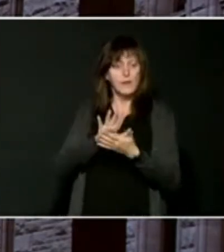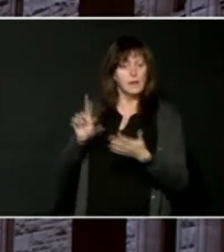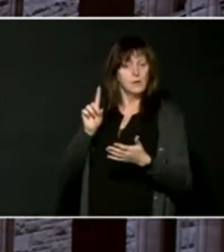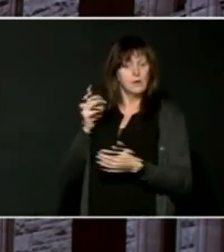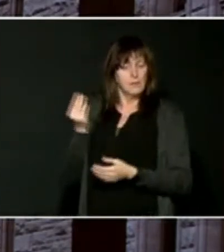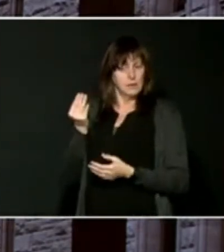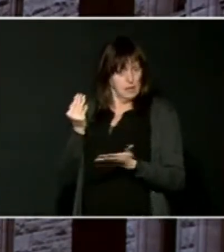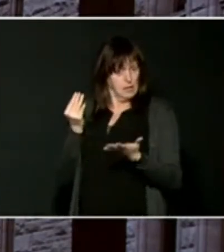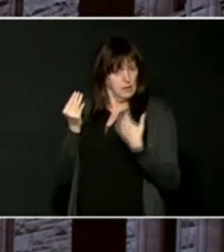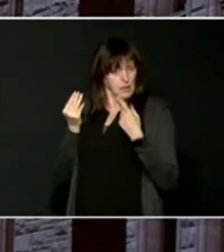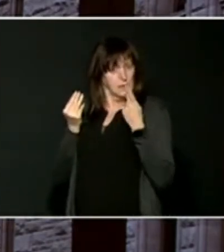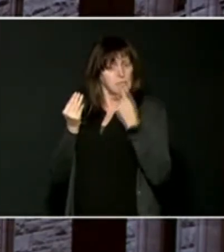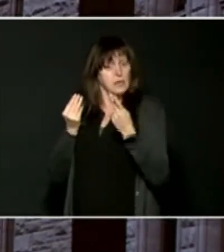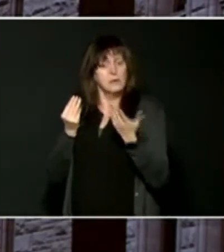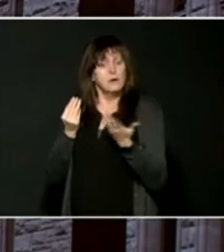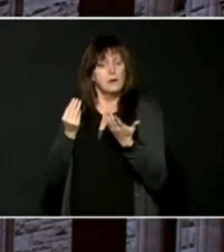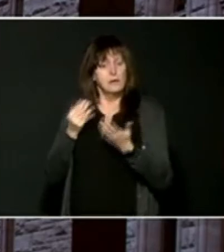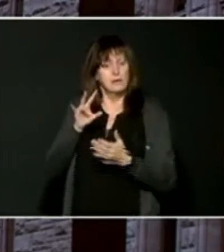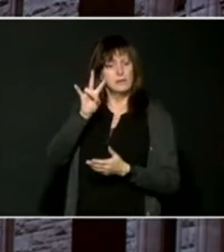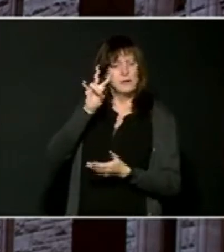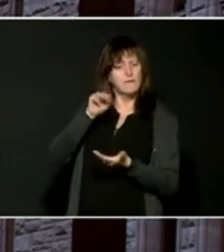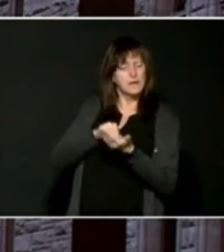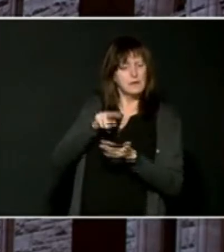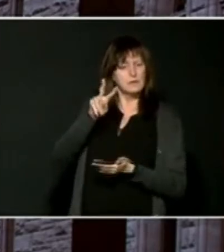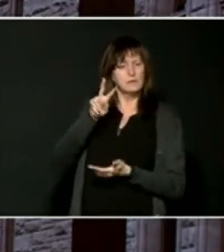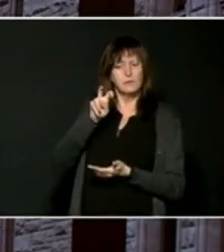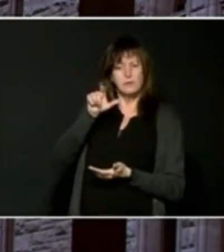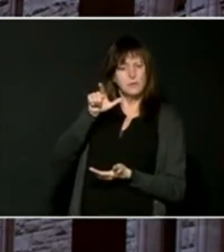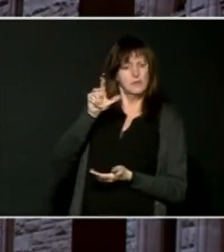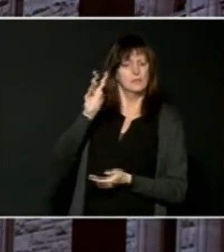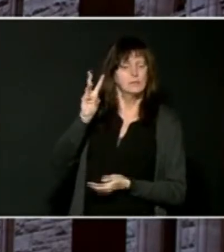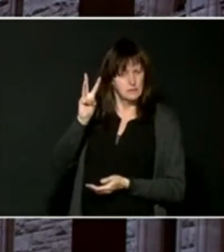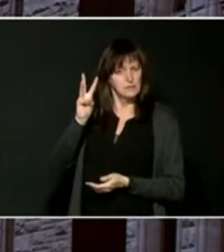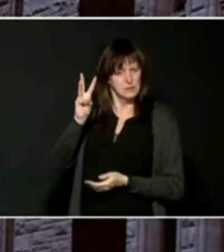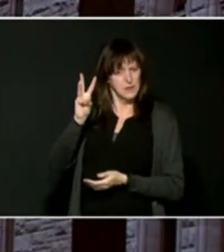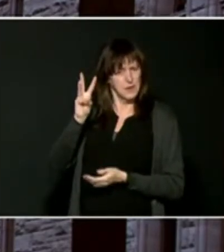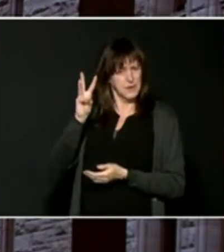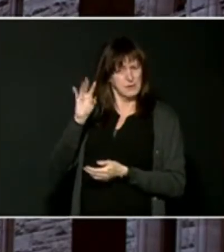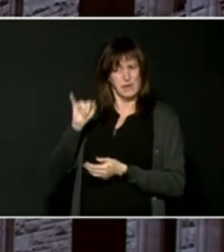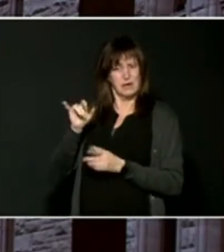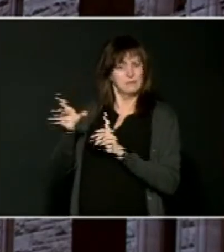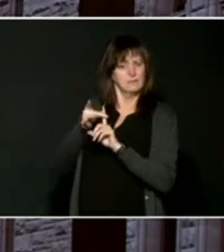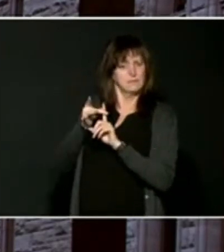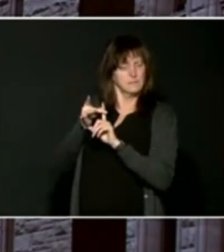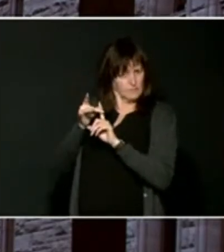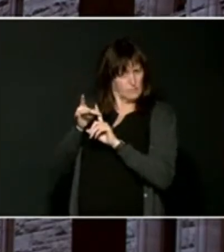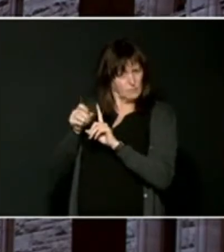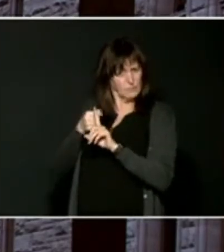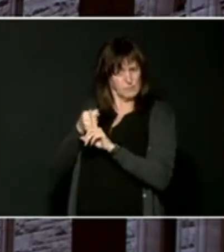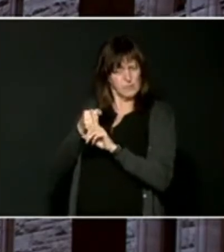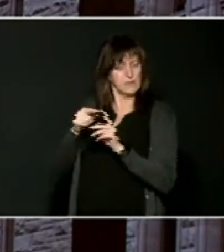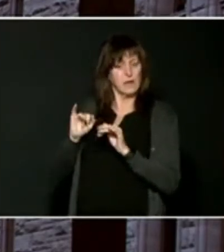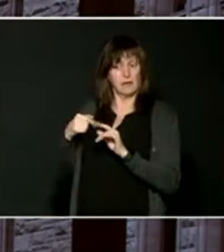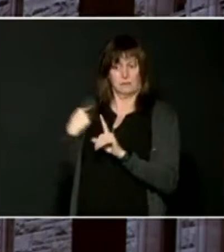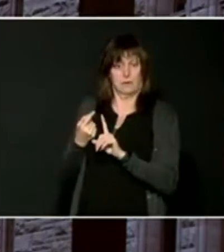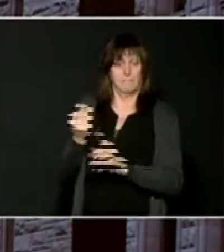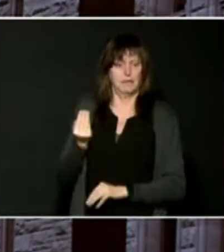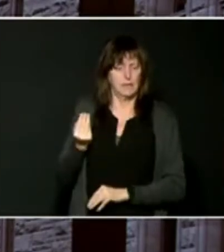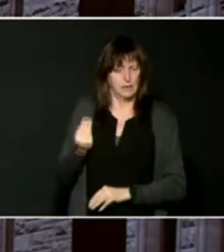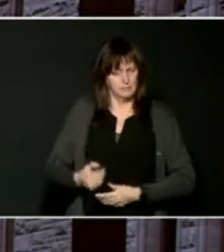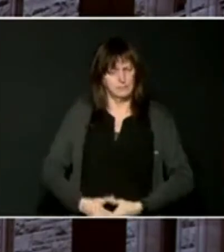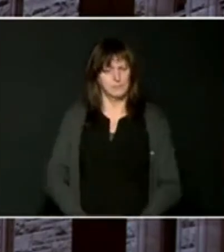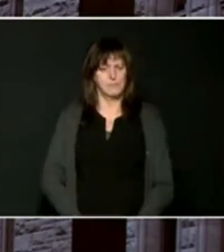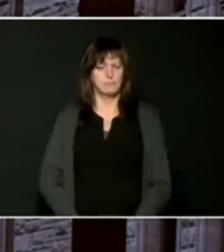7,226 cases of COVID-19. And if you do some comparisons, we had